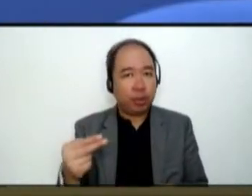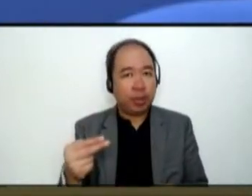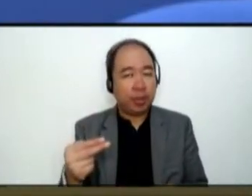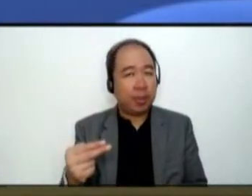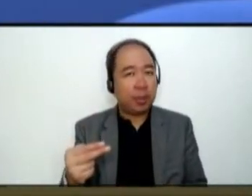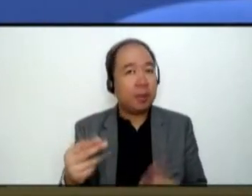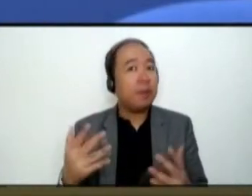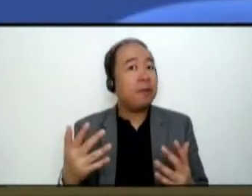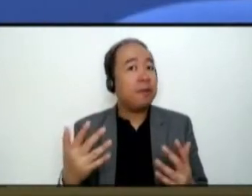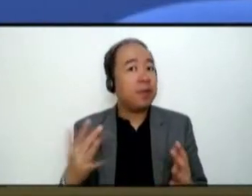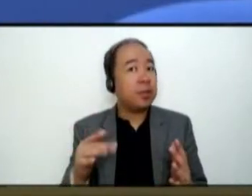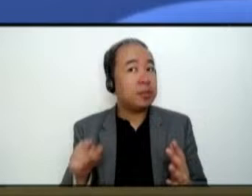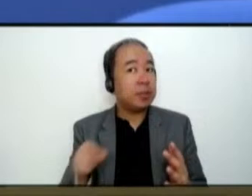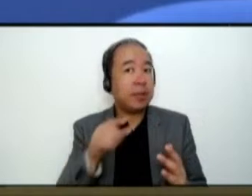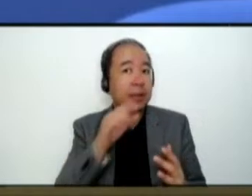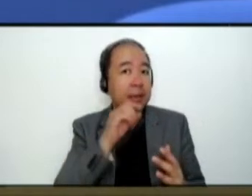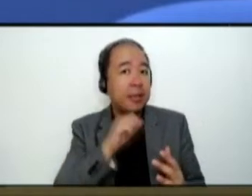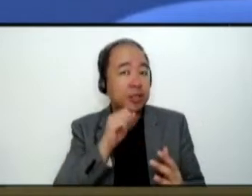aging population since